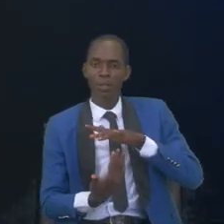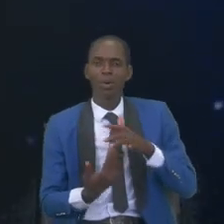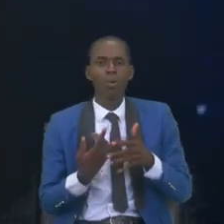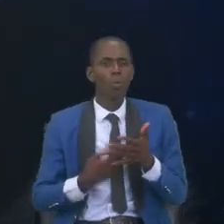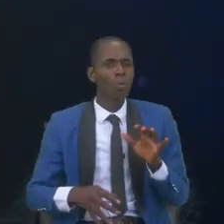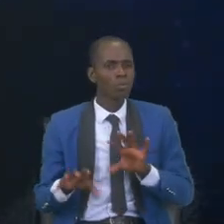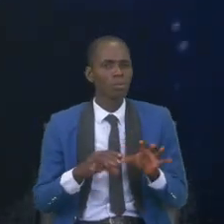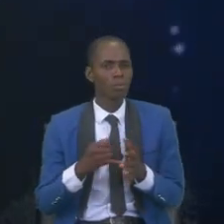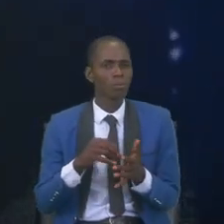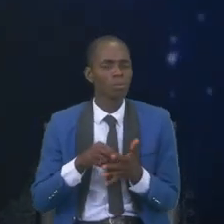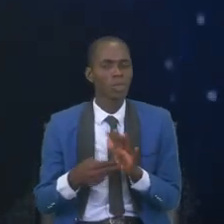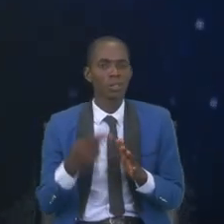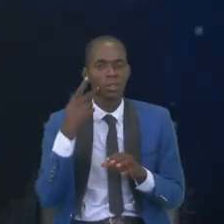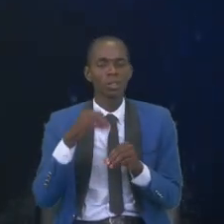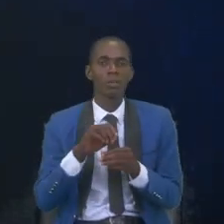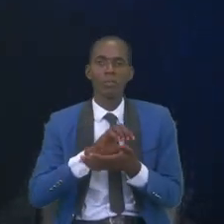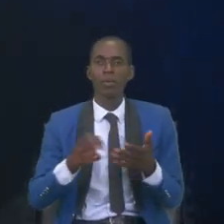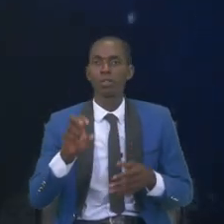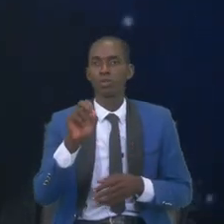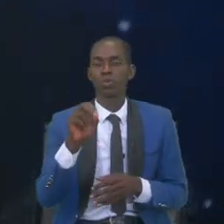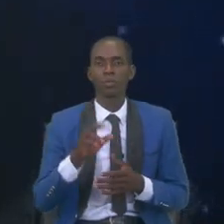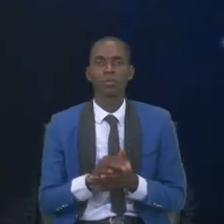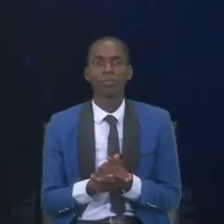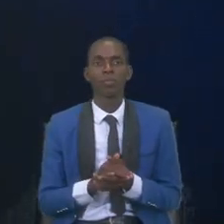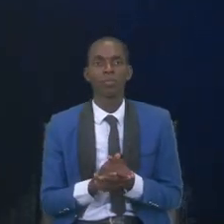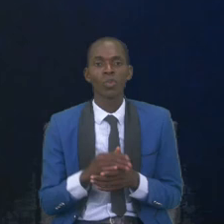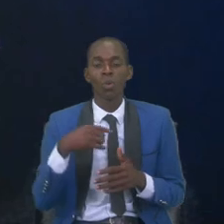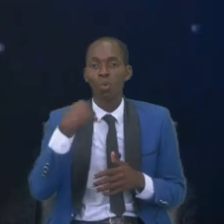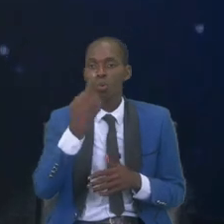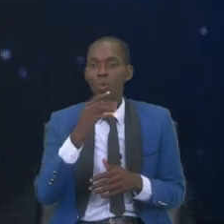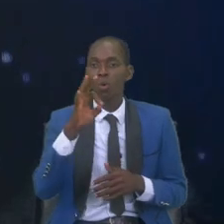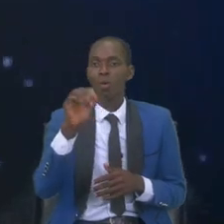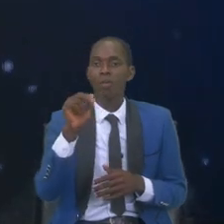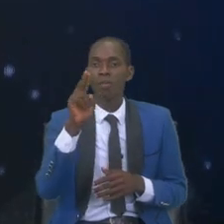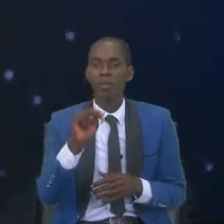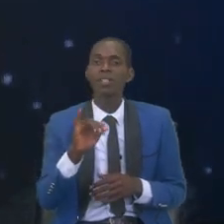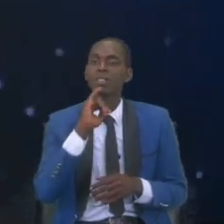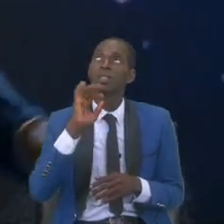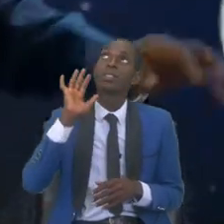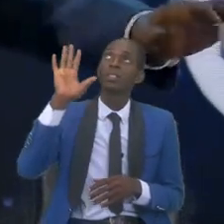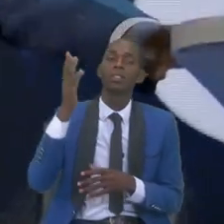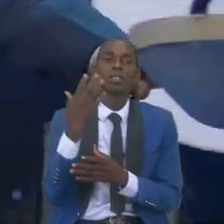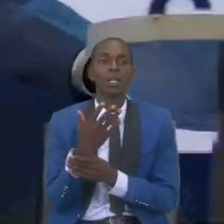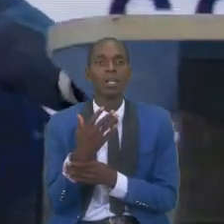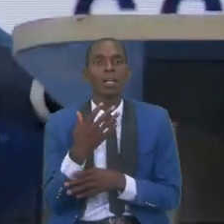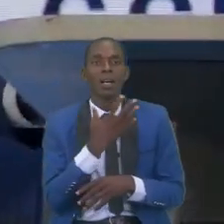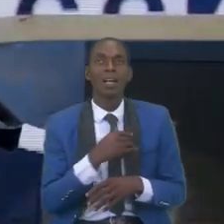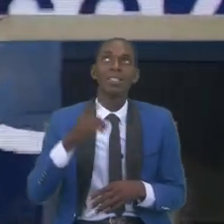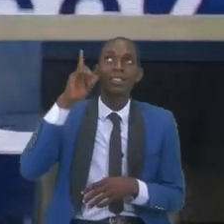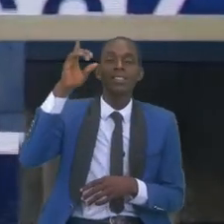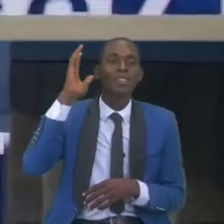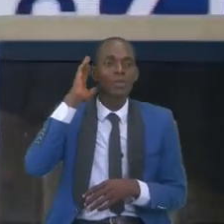verse 12. In verse 12 it says, whose fan is in his hand, and he will